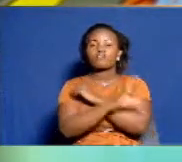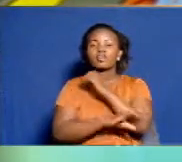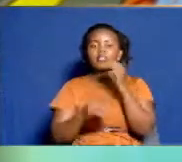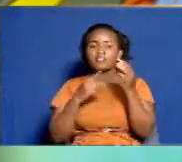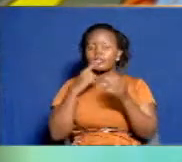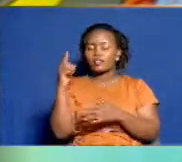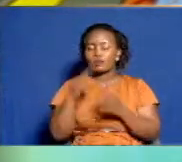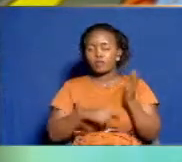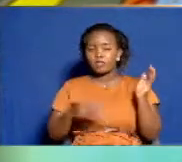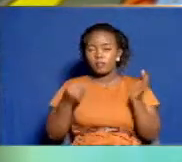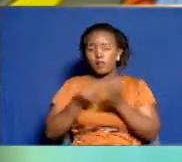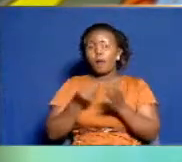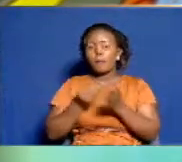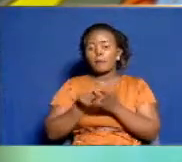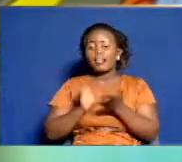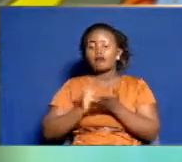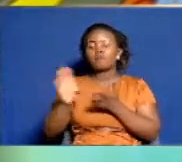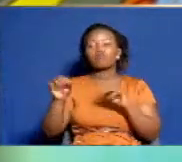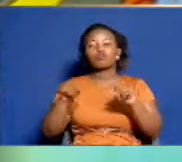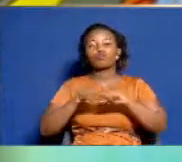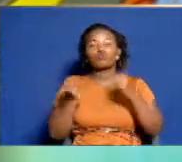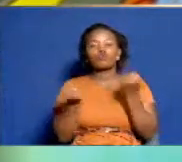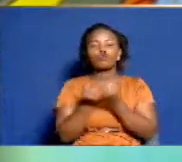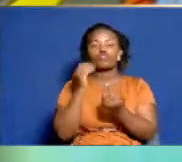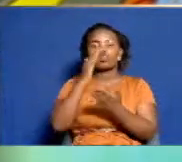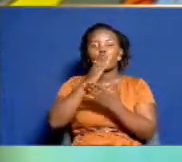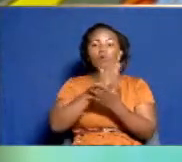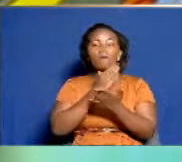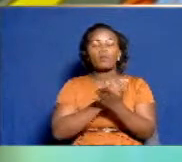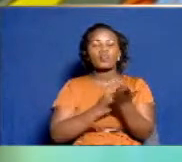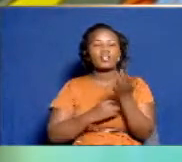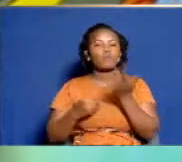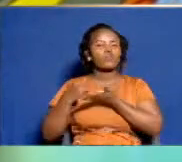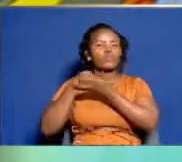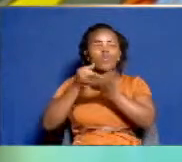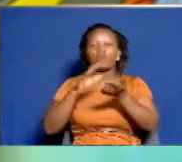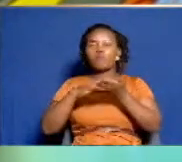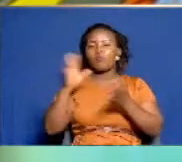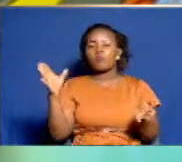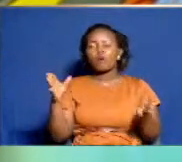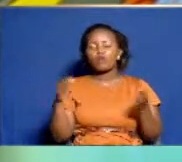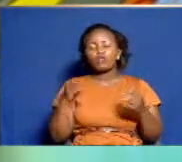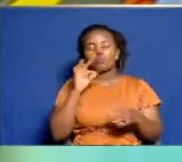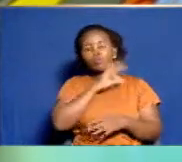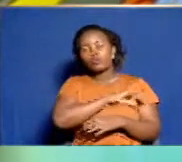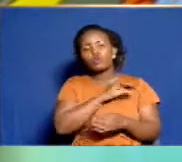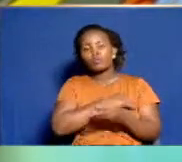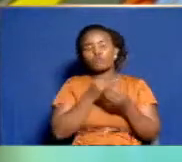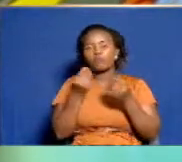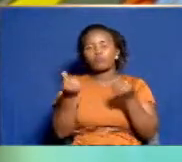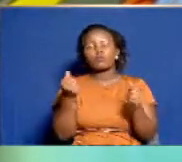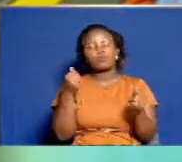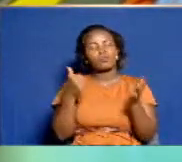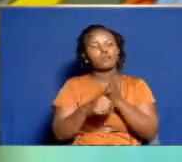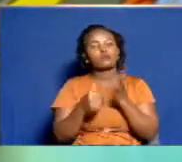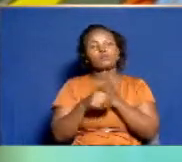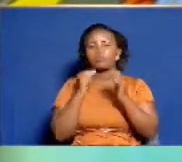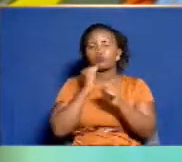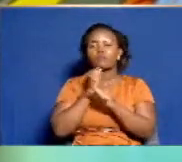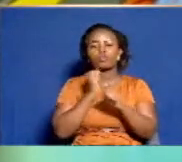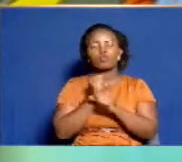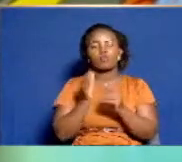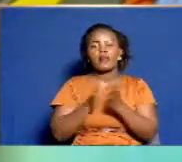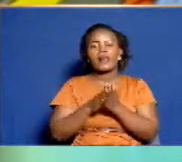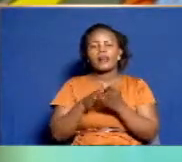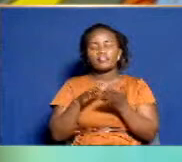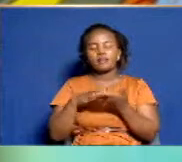funds to social programs will shield them from unemployment, high cost of goods and services, and the high cost of living.